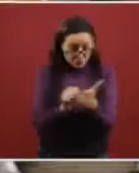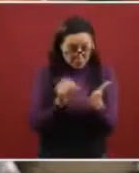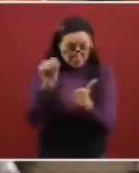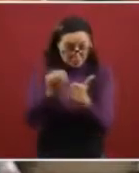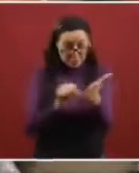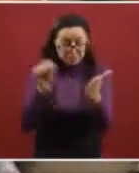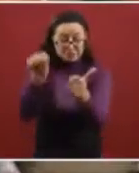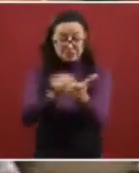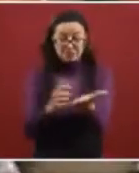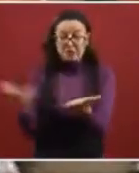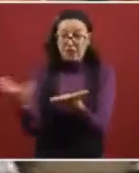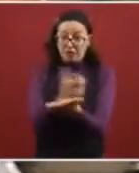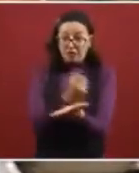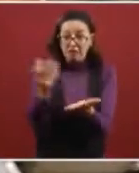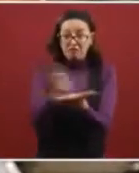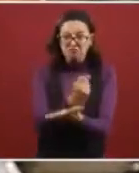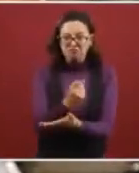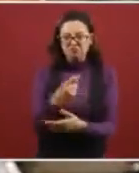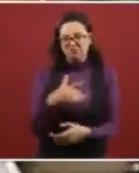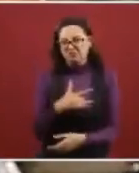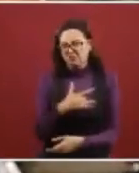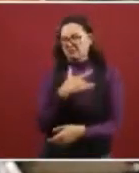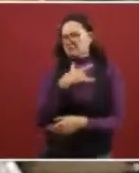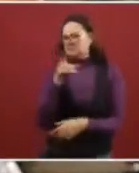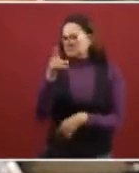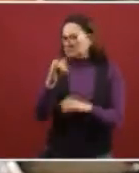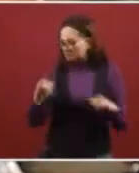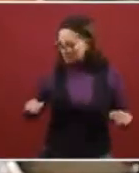300,000, 400,000, 500,000, 600,000 a month. Creo que eso